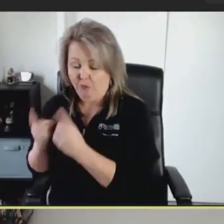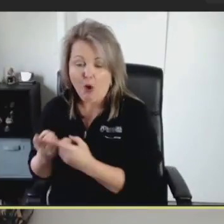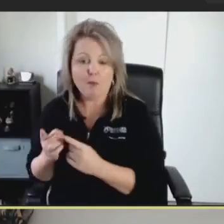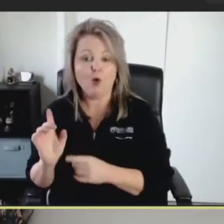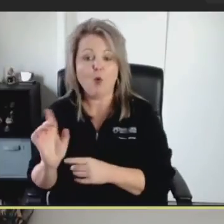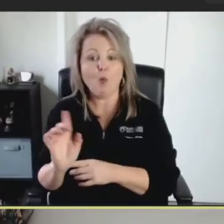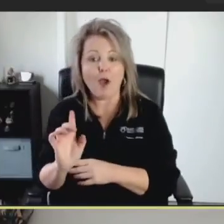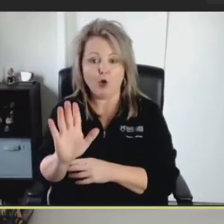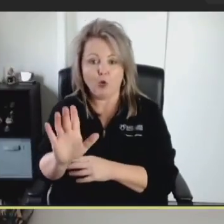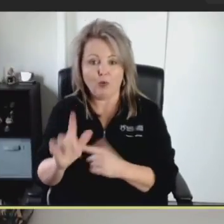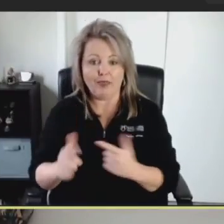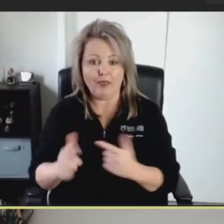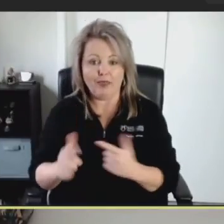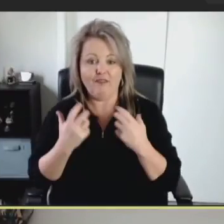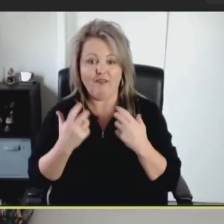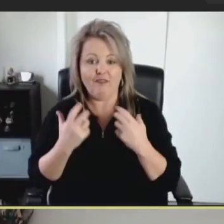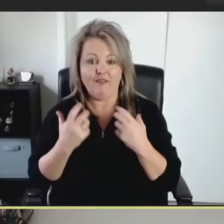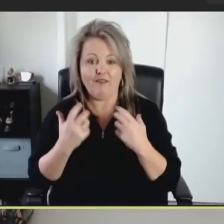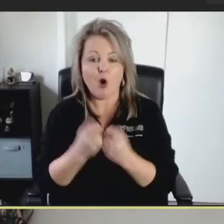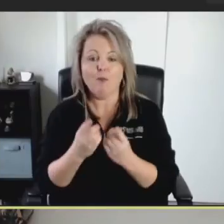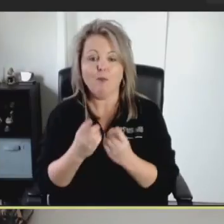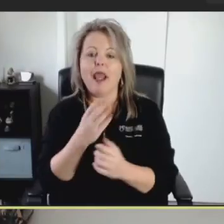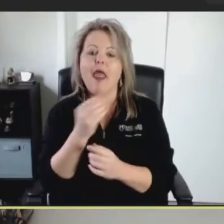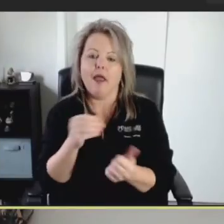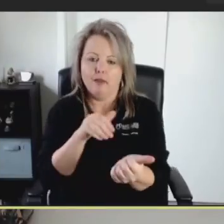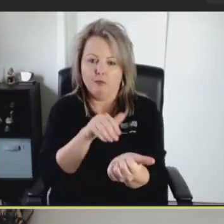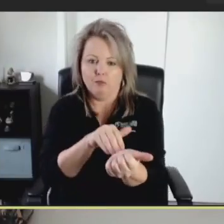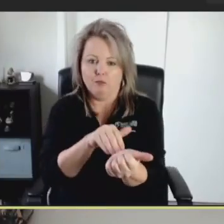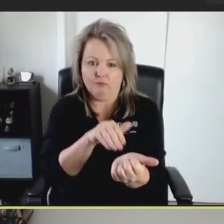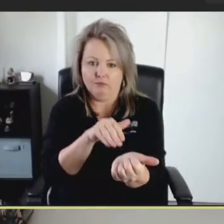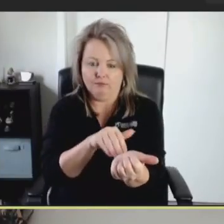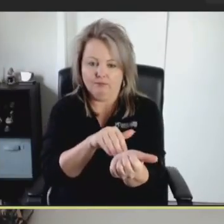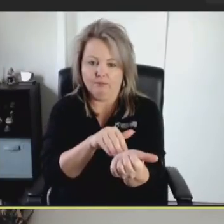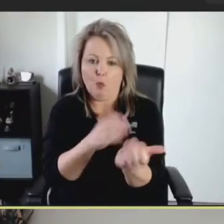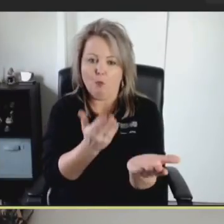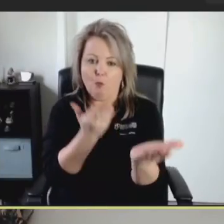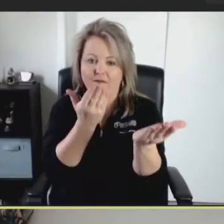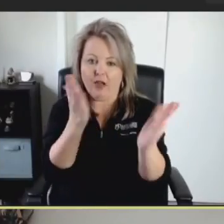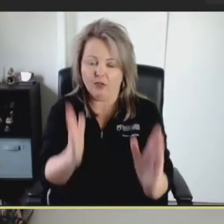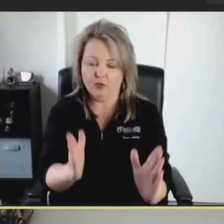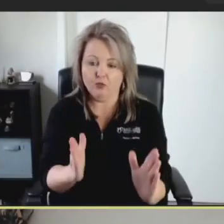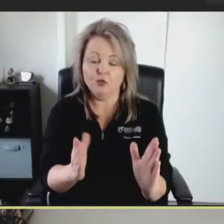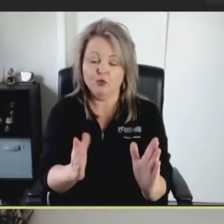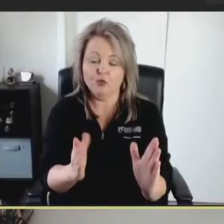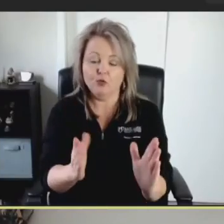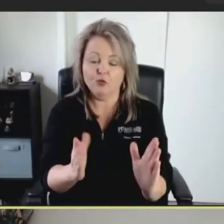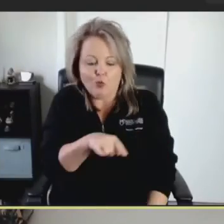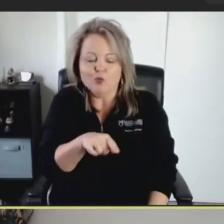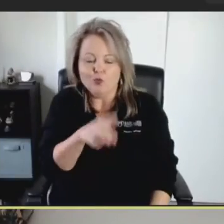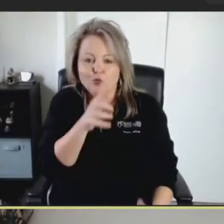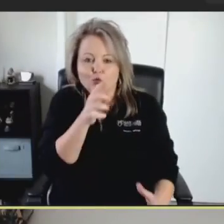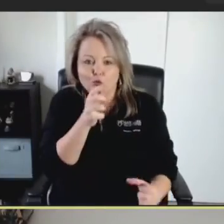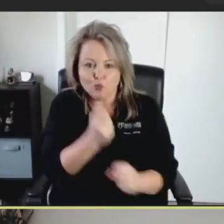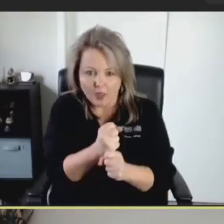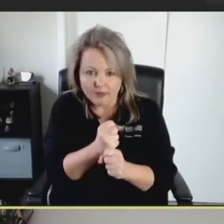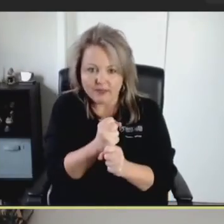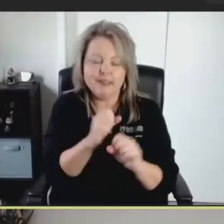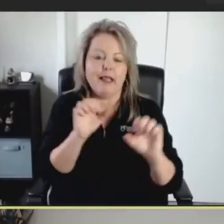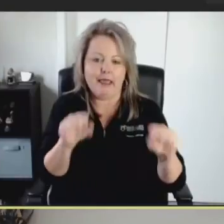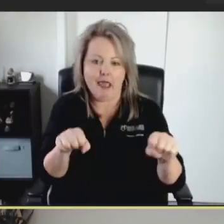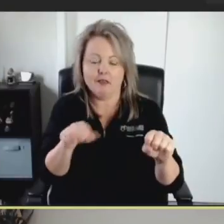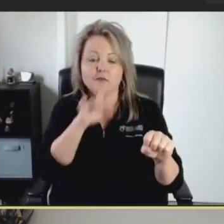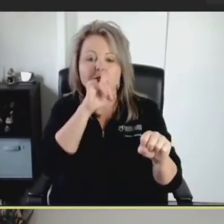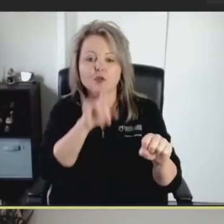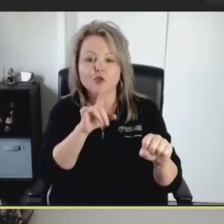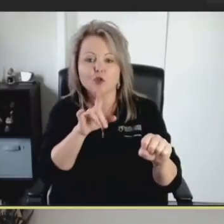and of course, your trusted medical provider. So please look to these trusted sources of information to make sure that what you